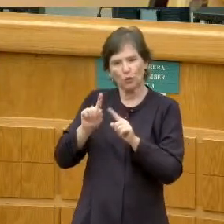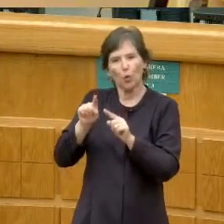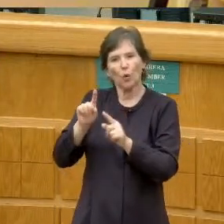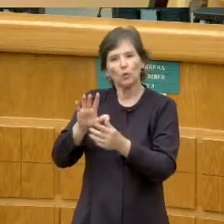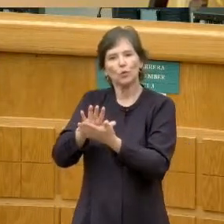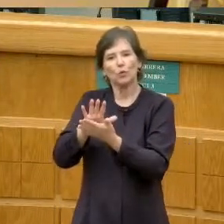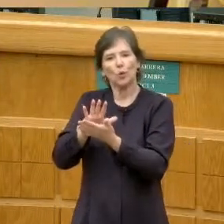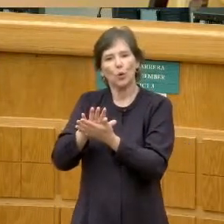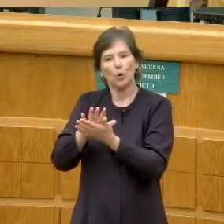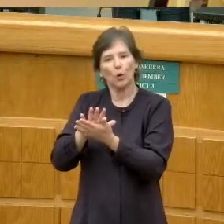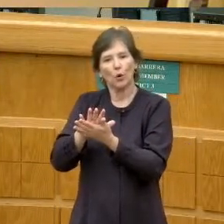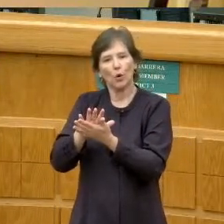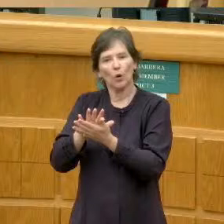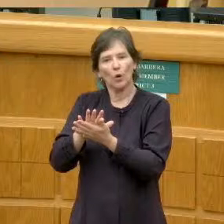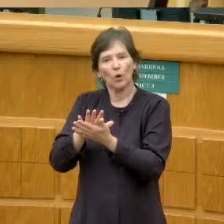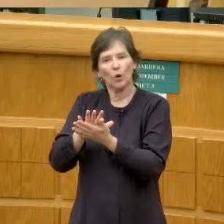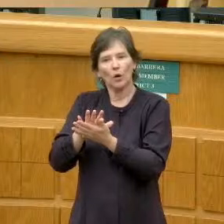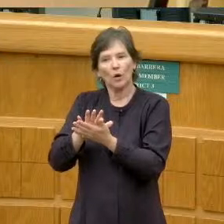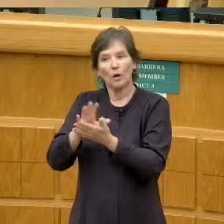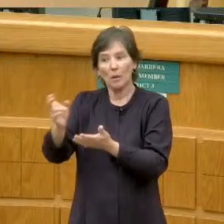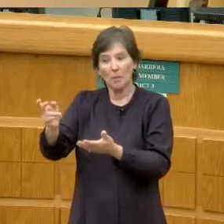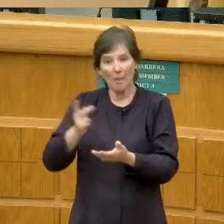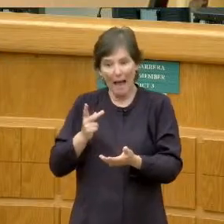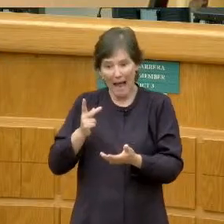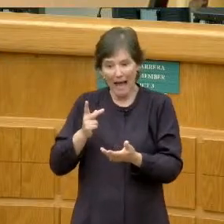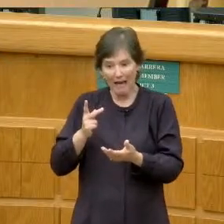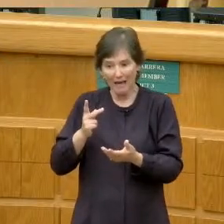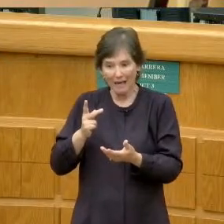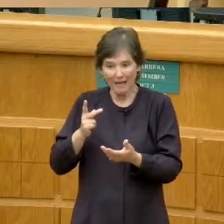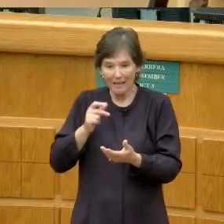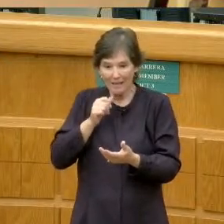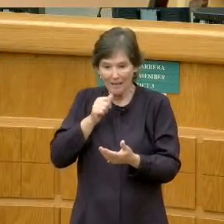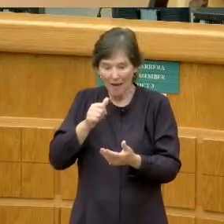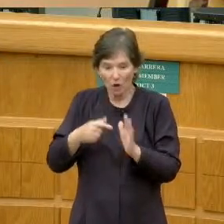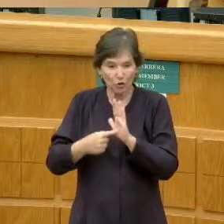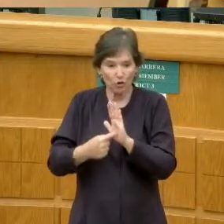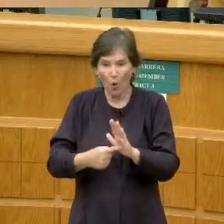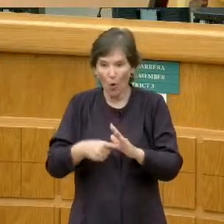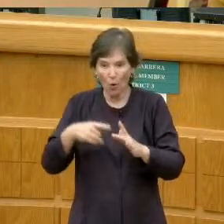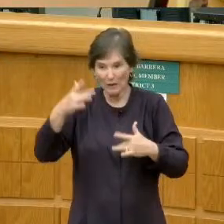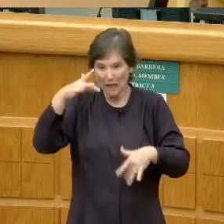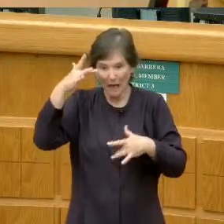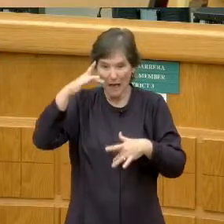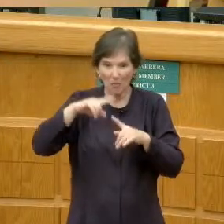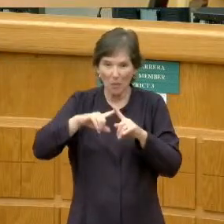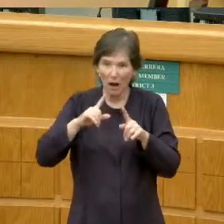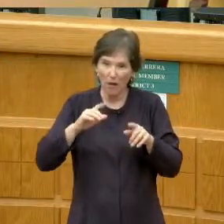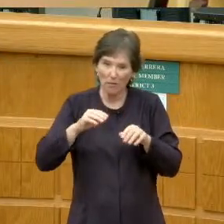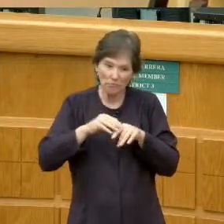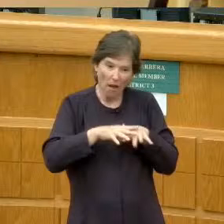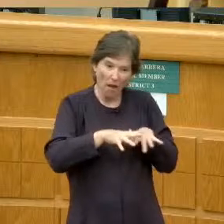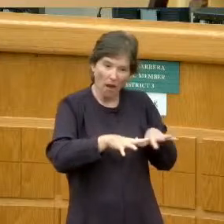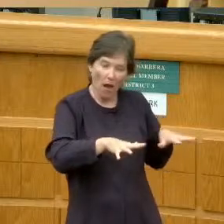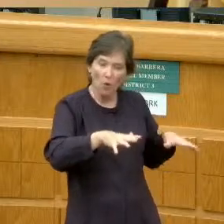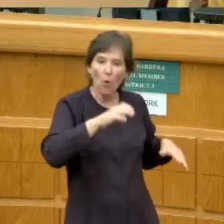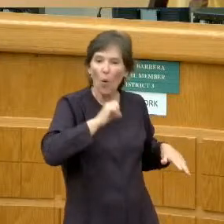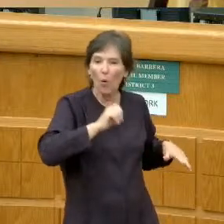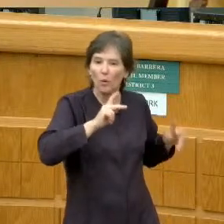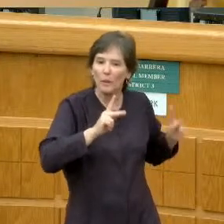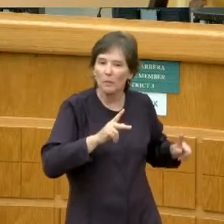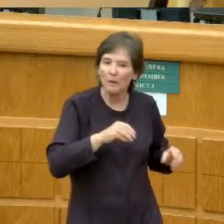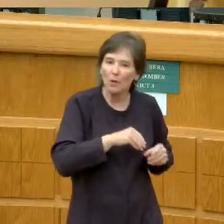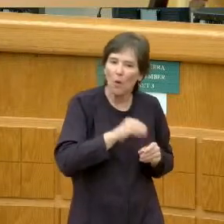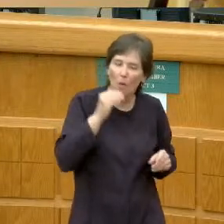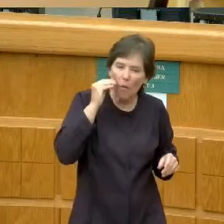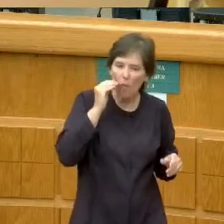symptoms, but they spread this virus to elderly parents or elderly grandparents or infants under the age of 1